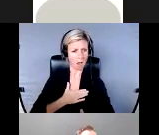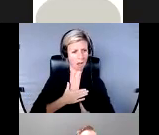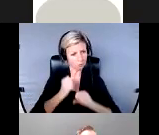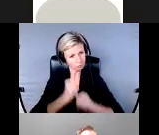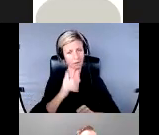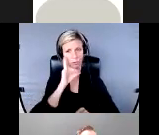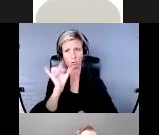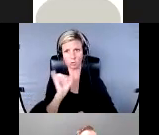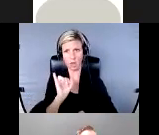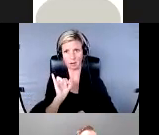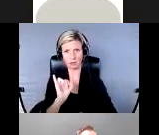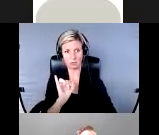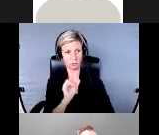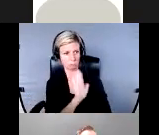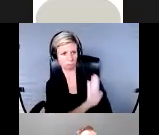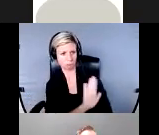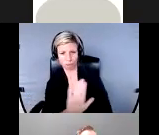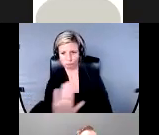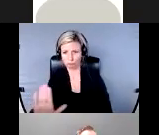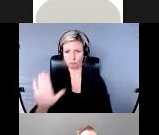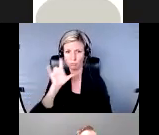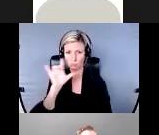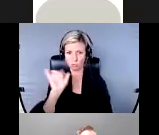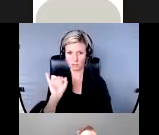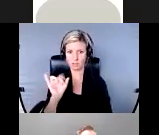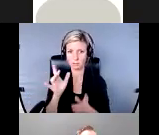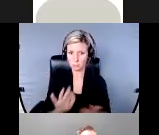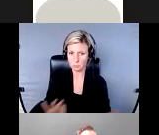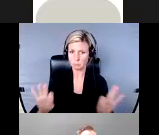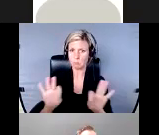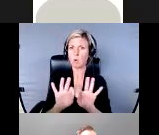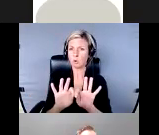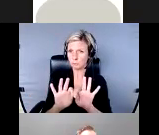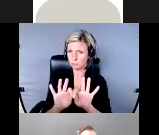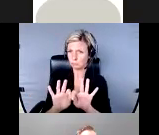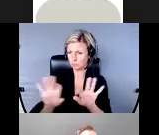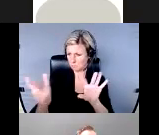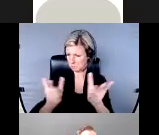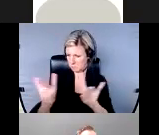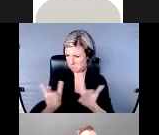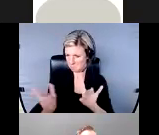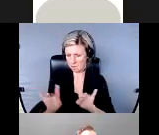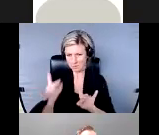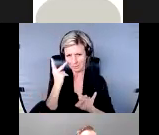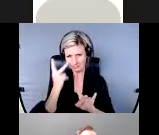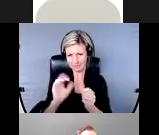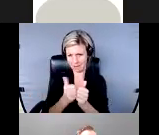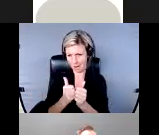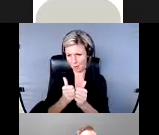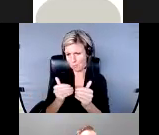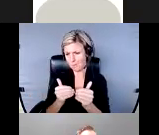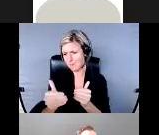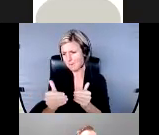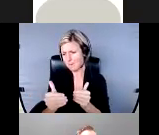out, working on it together, and seeing where the family would like to develop and evolve. And then moving towards the bottom right of your